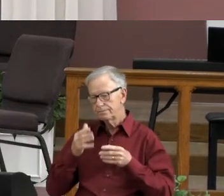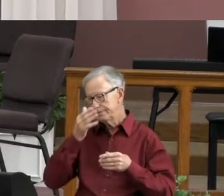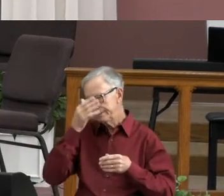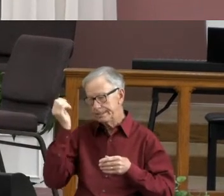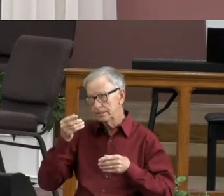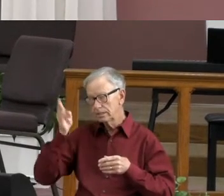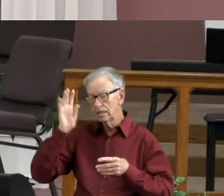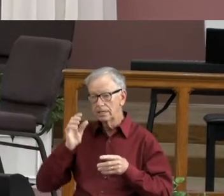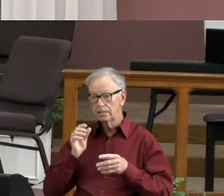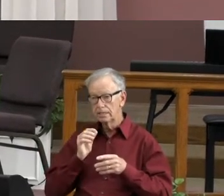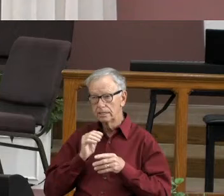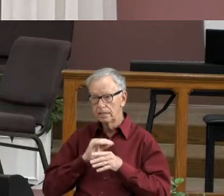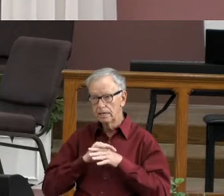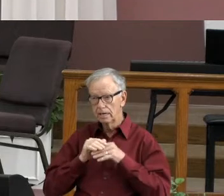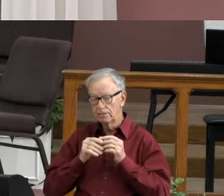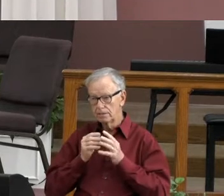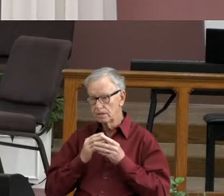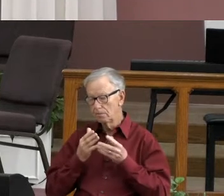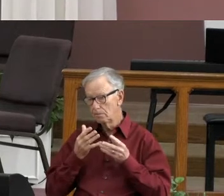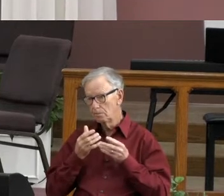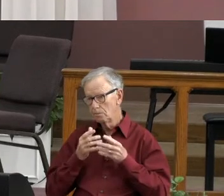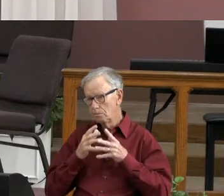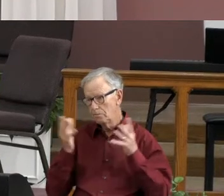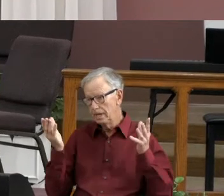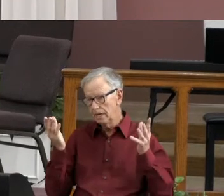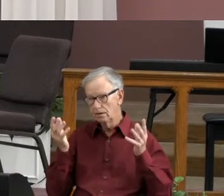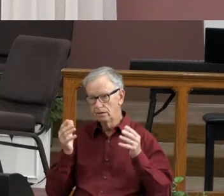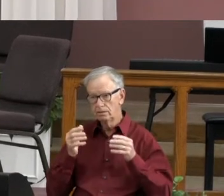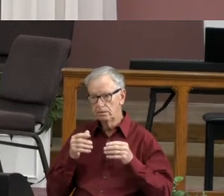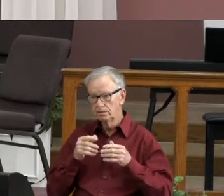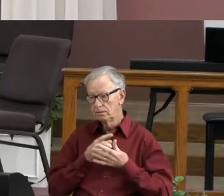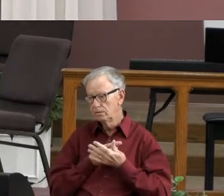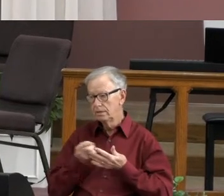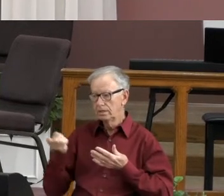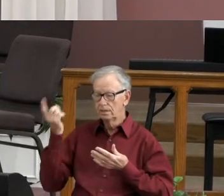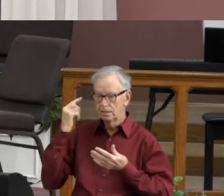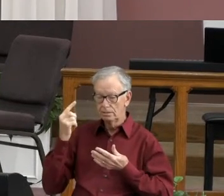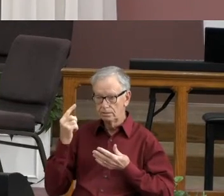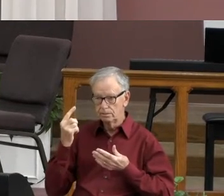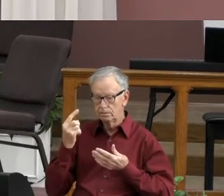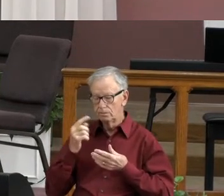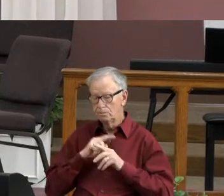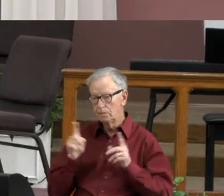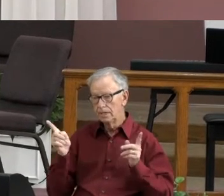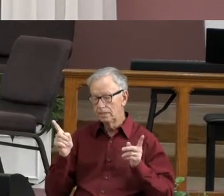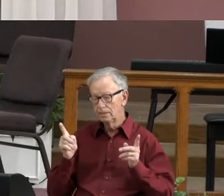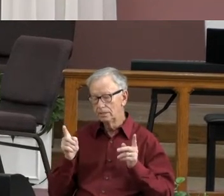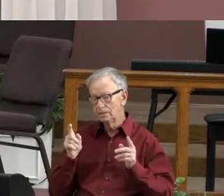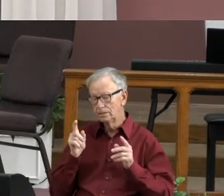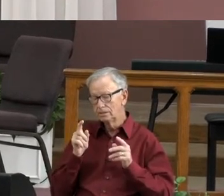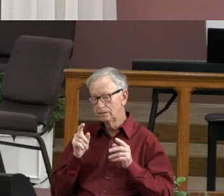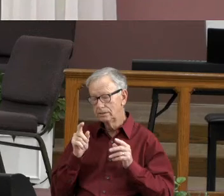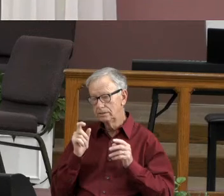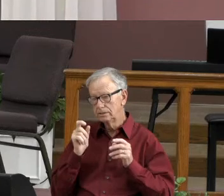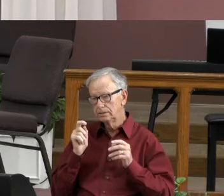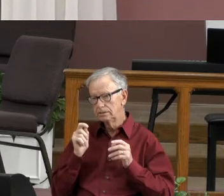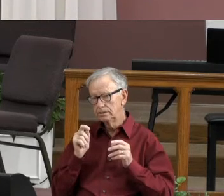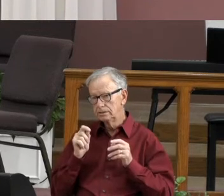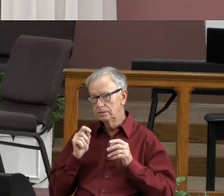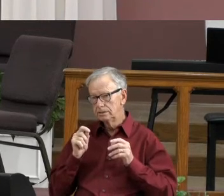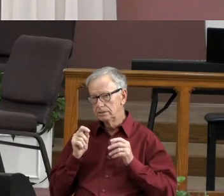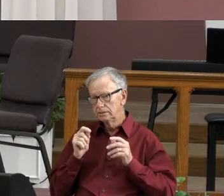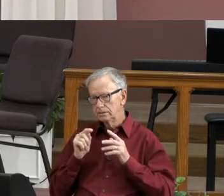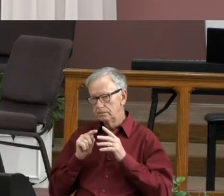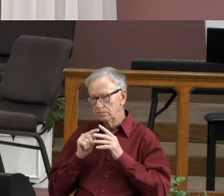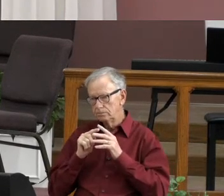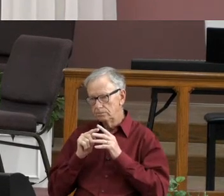God took care of something even bigger just a week ago. But the immediacy of the moment sometimes takes over in our